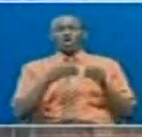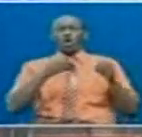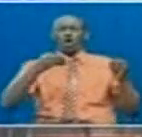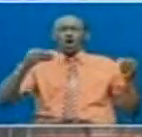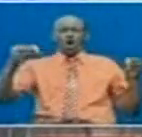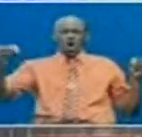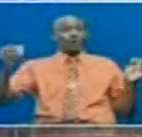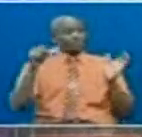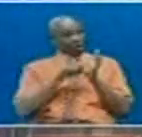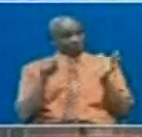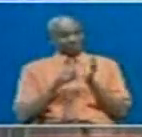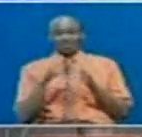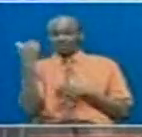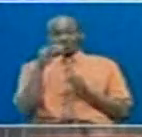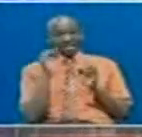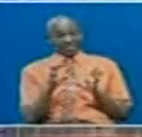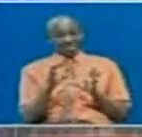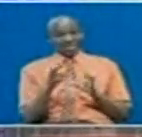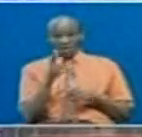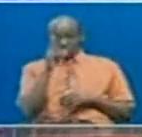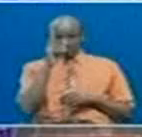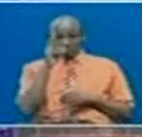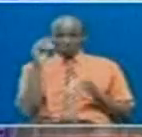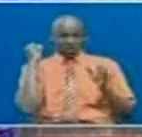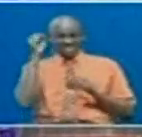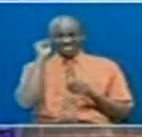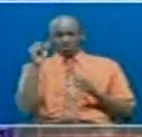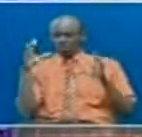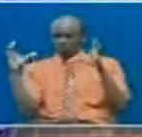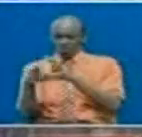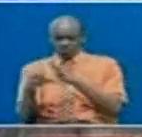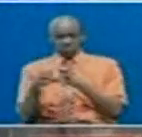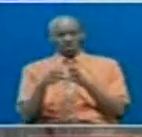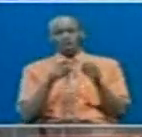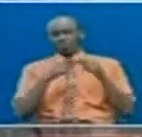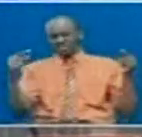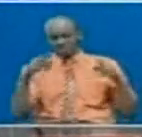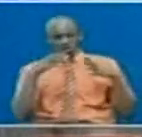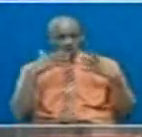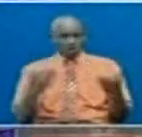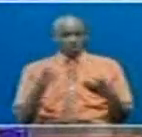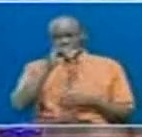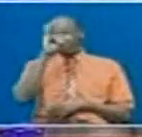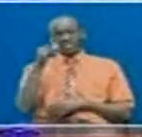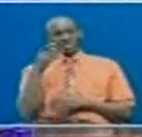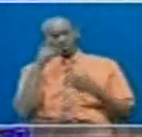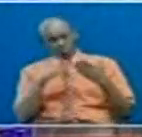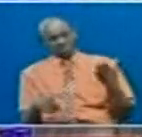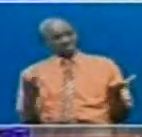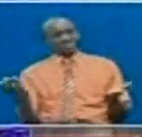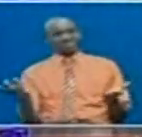problem. And our political class, whether in the opposition or in Jubilee